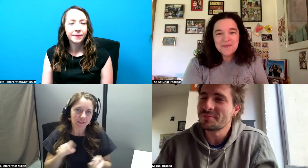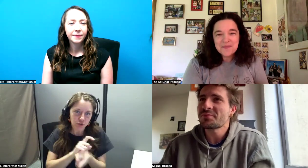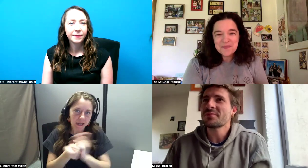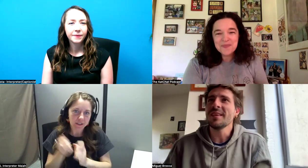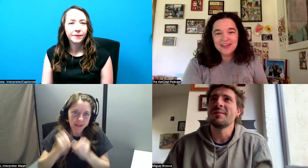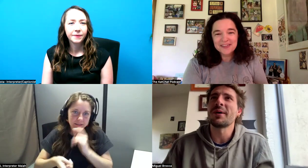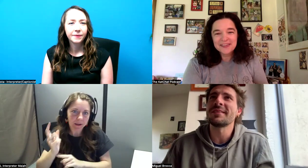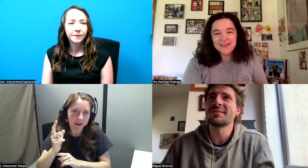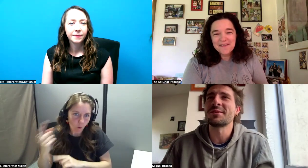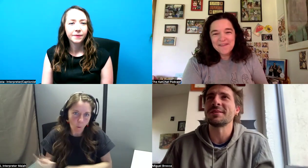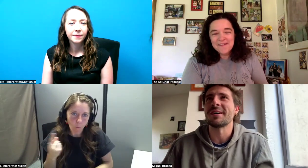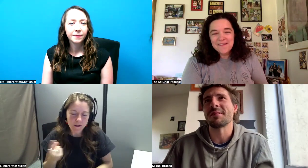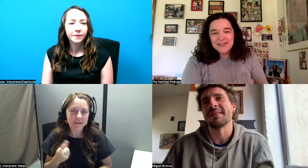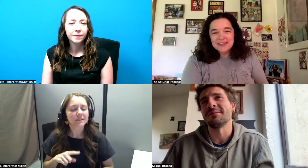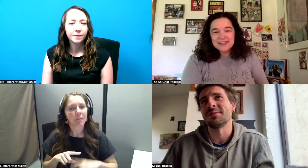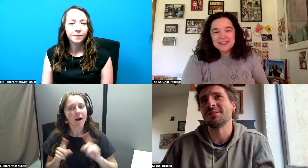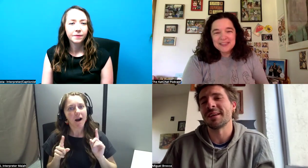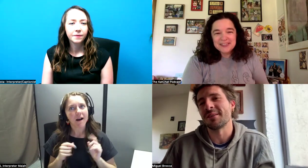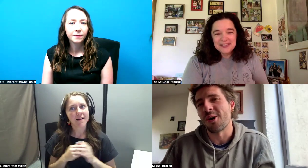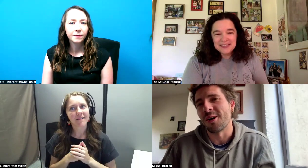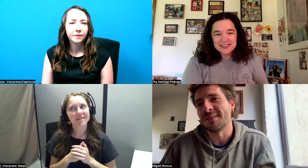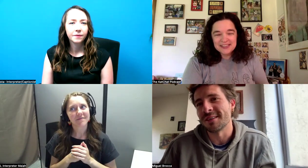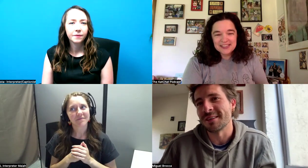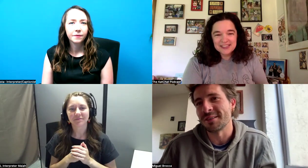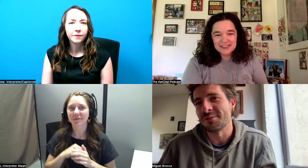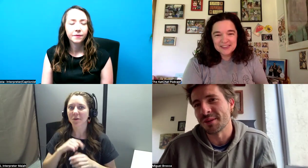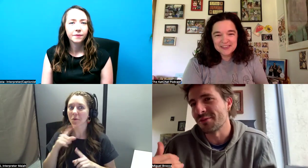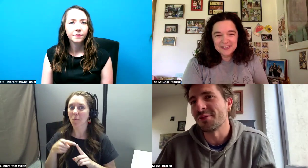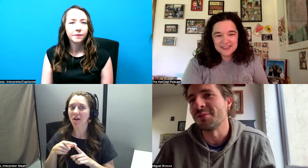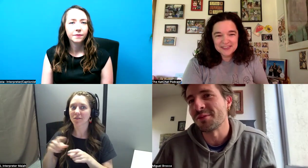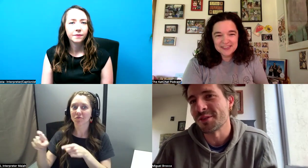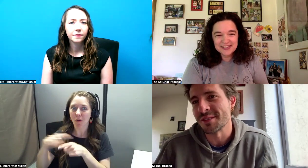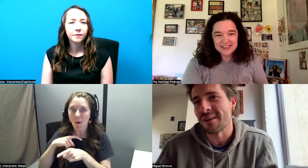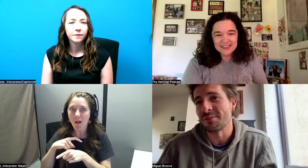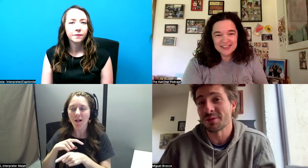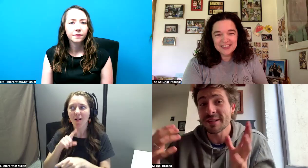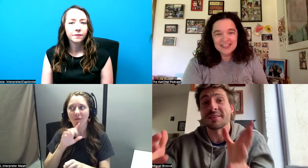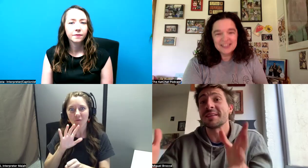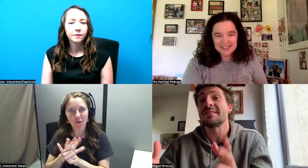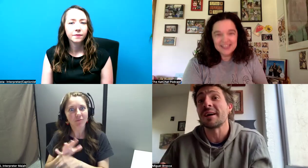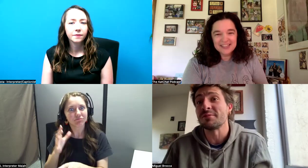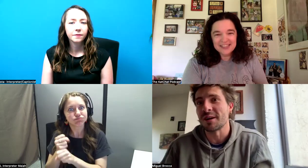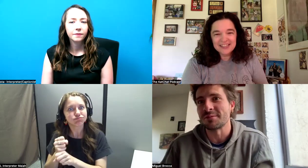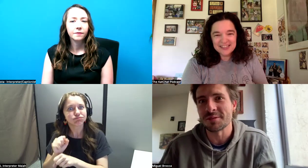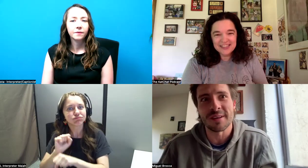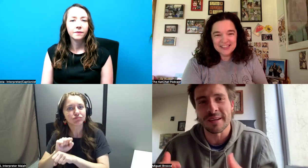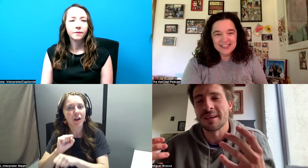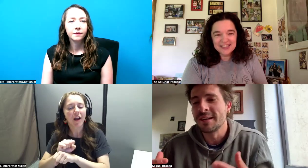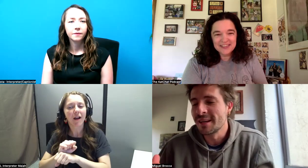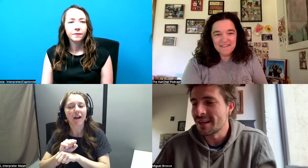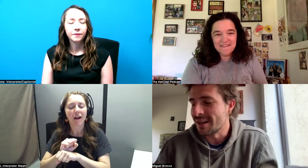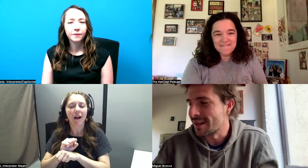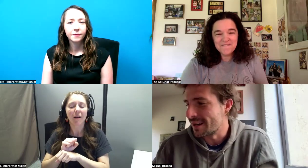time. But there's always something that once you get the call and that you've been confirmed for a job, and particularly these type of jobs, which are